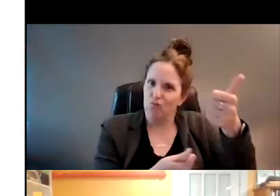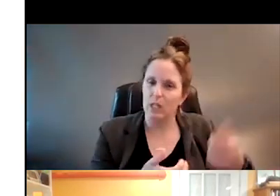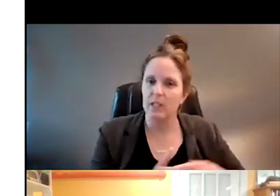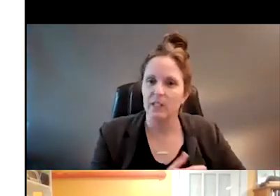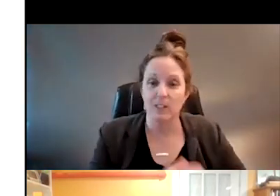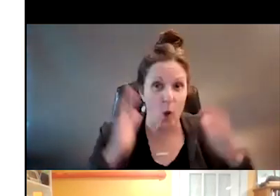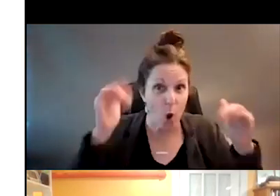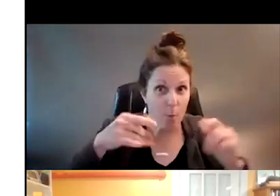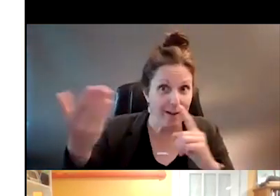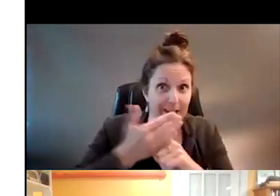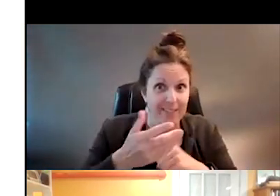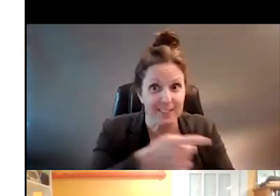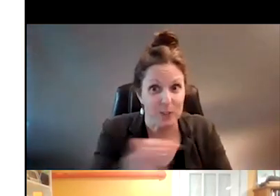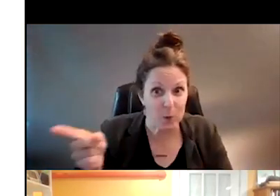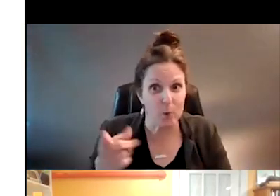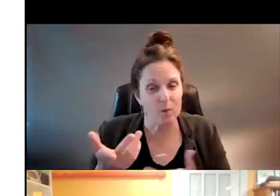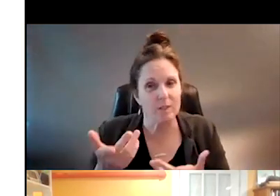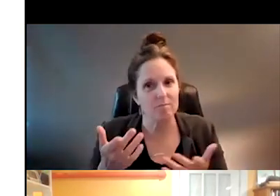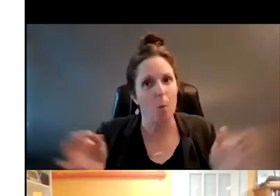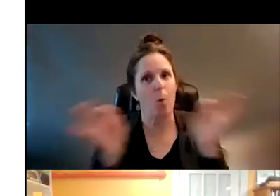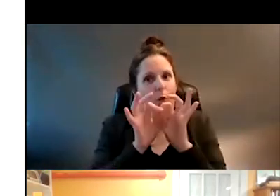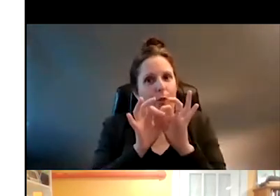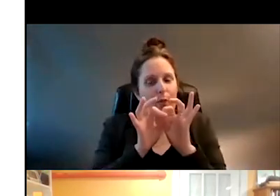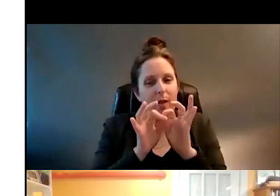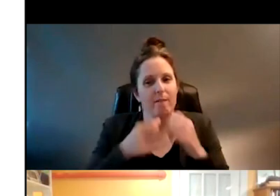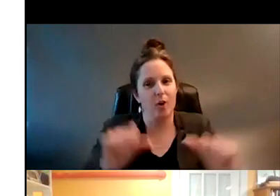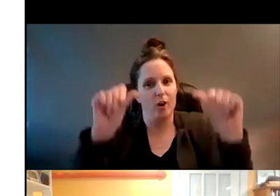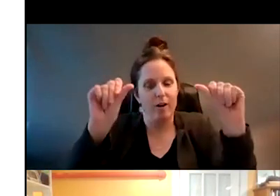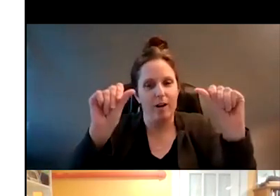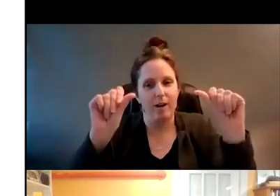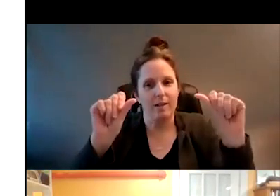convinced you to some extent that it's a worthy effort. And I look forward to questions later.